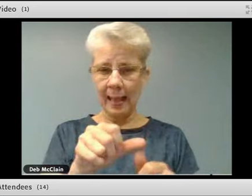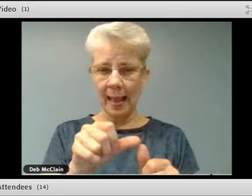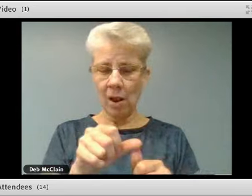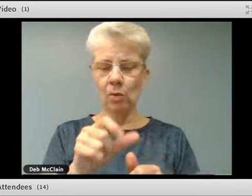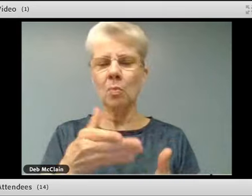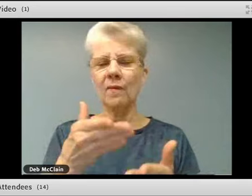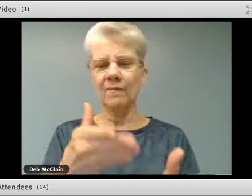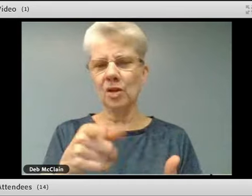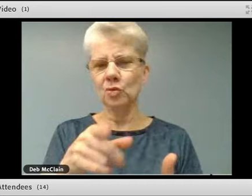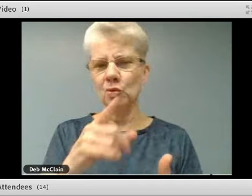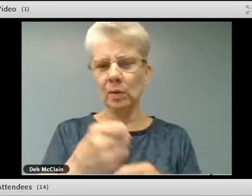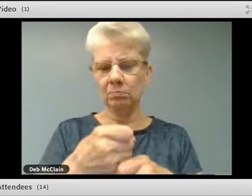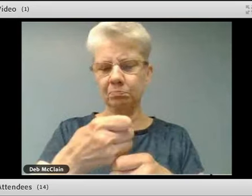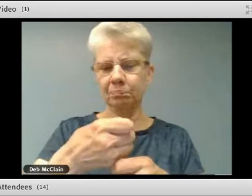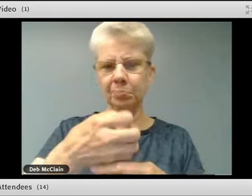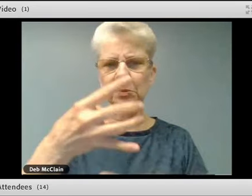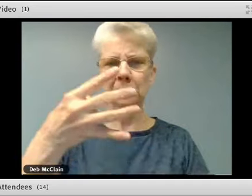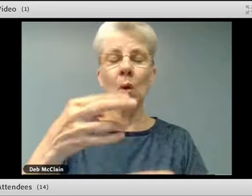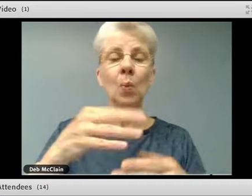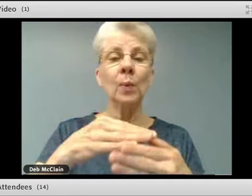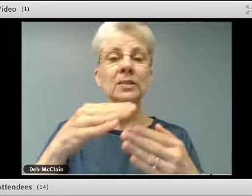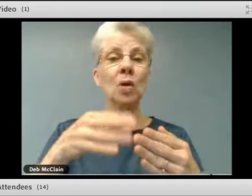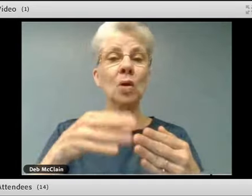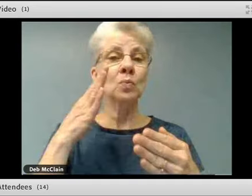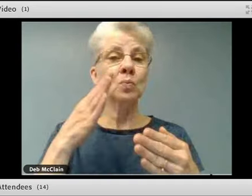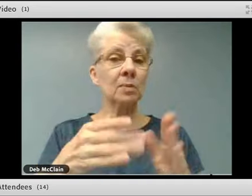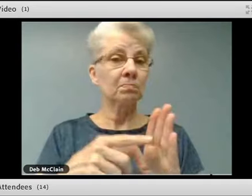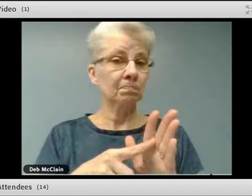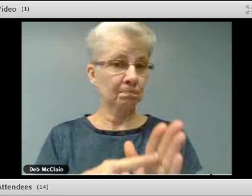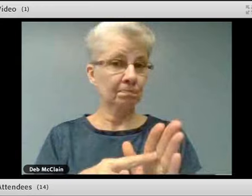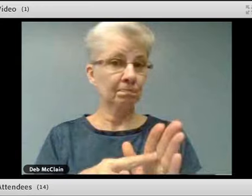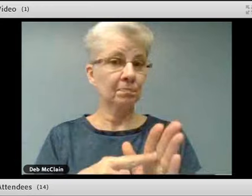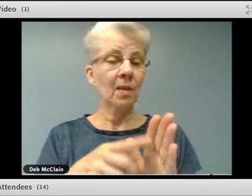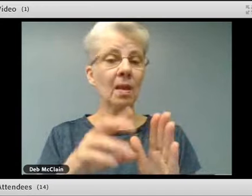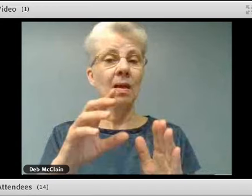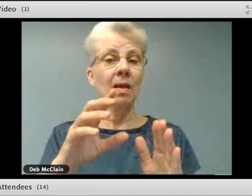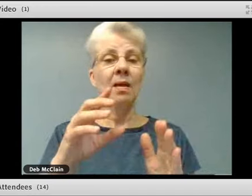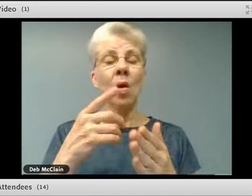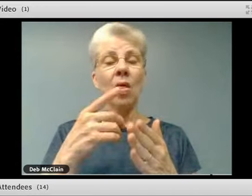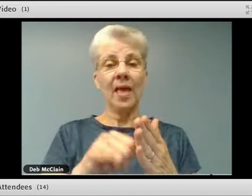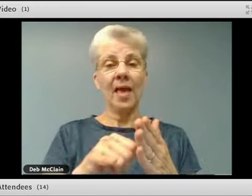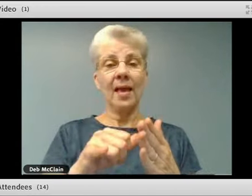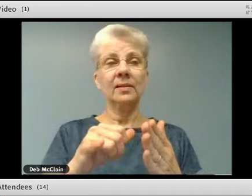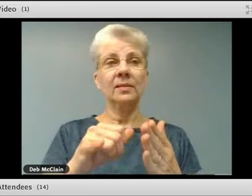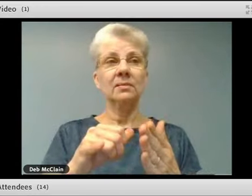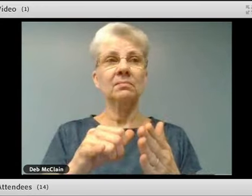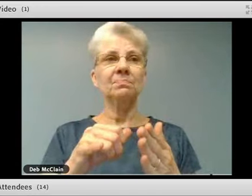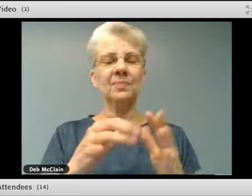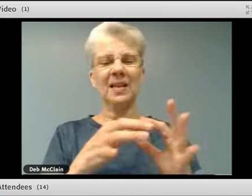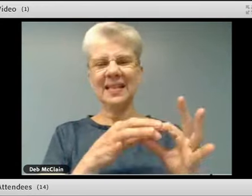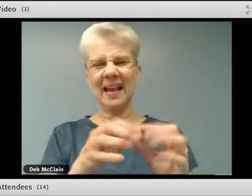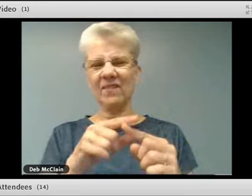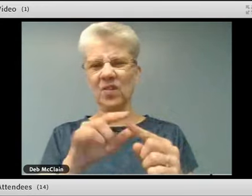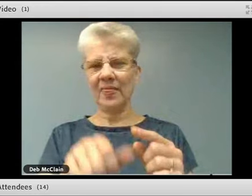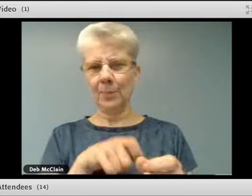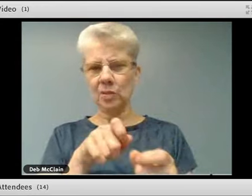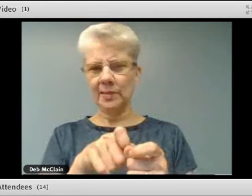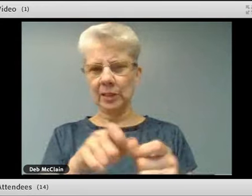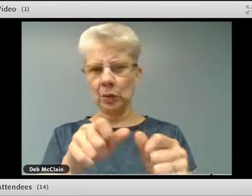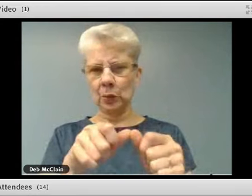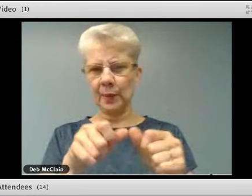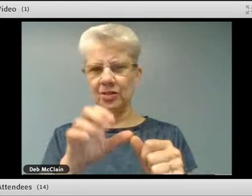with a list of results of content that is tagged for that particular region